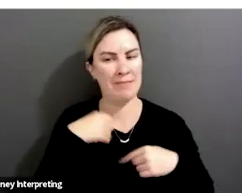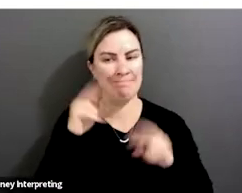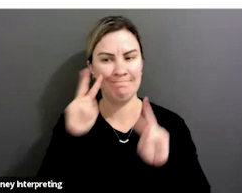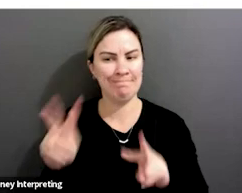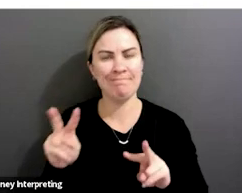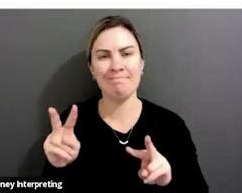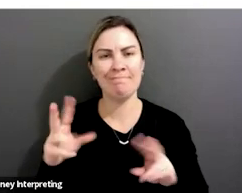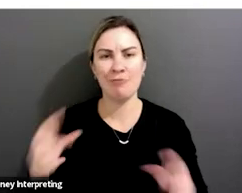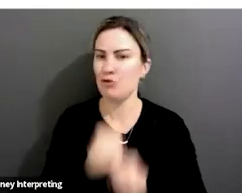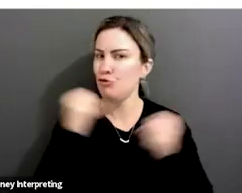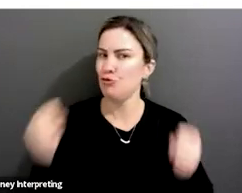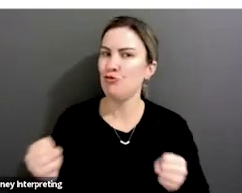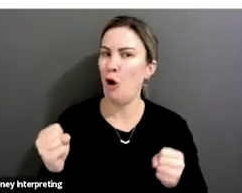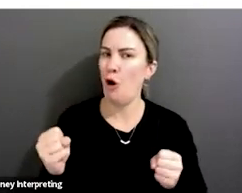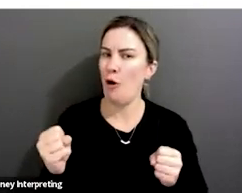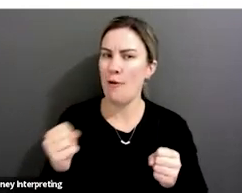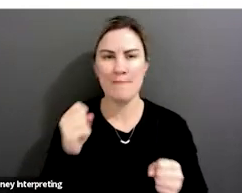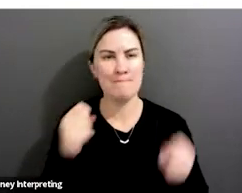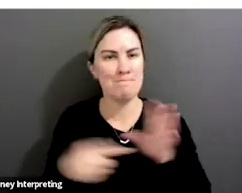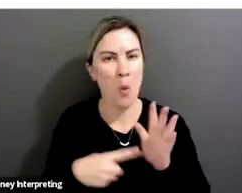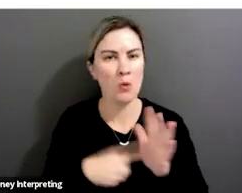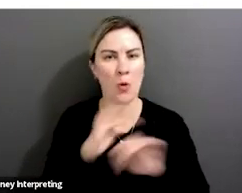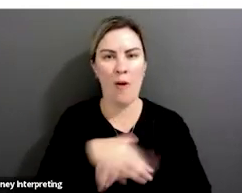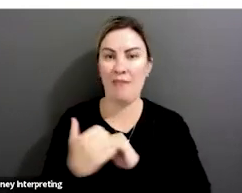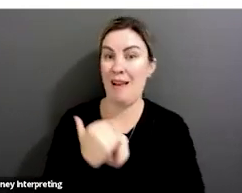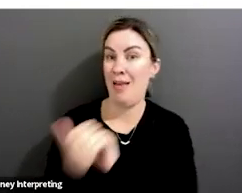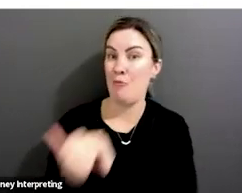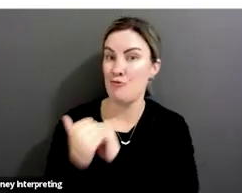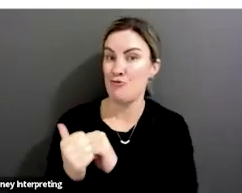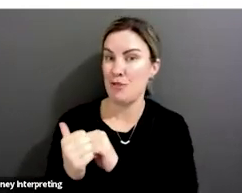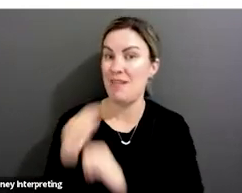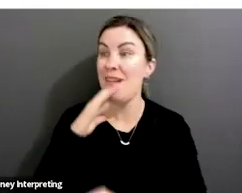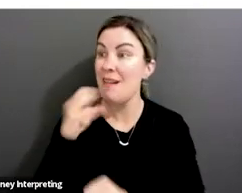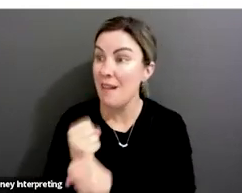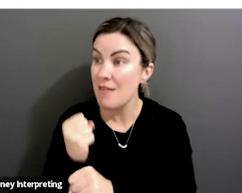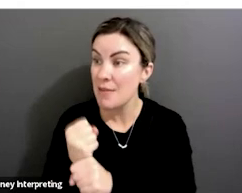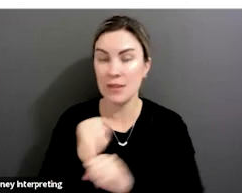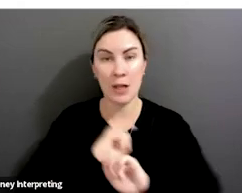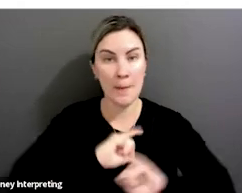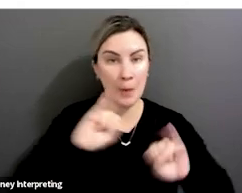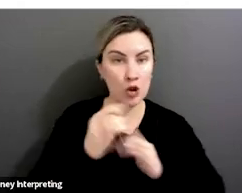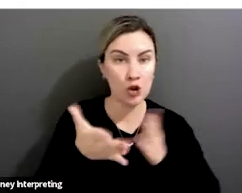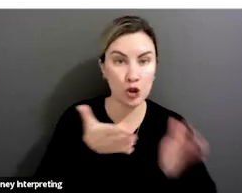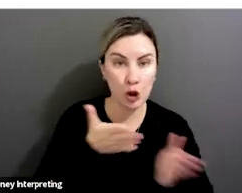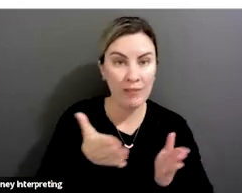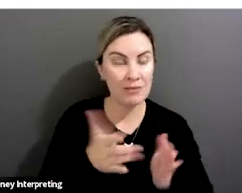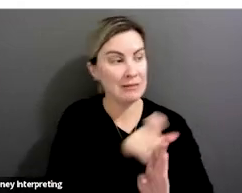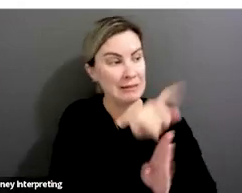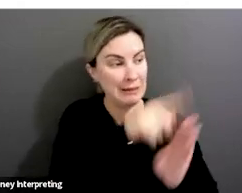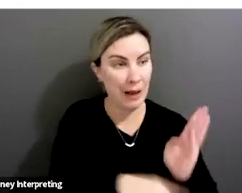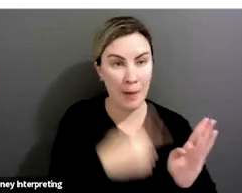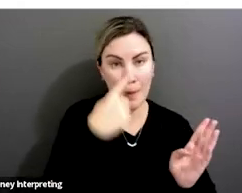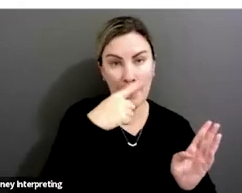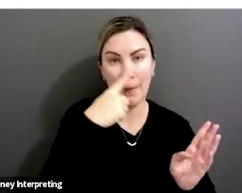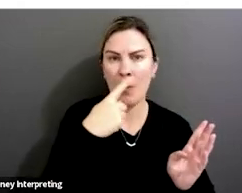using examples of growing collaborations across Australia between government, the emergency services, disabled people,